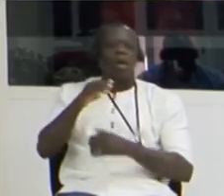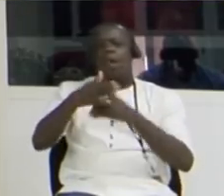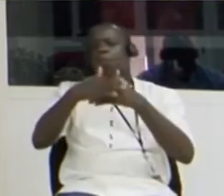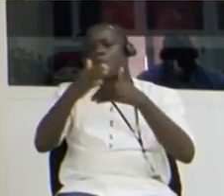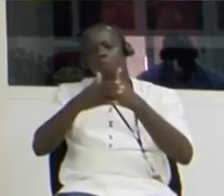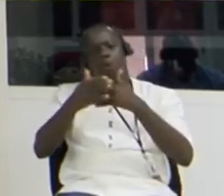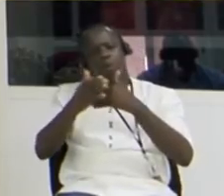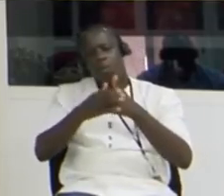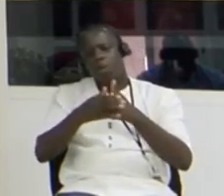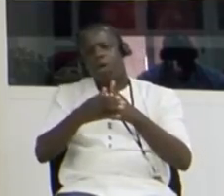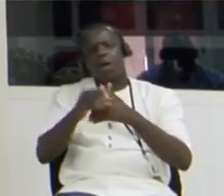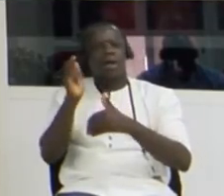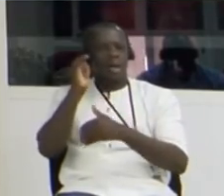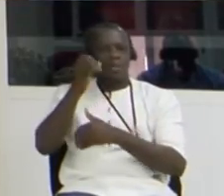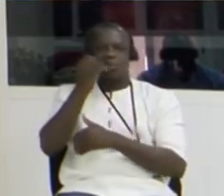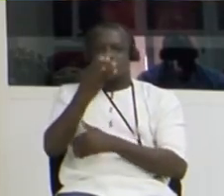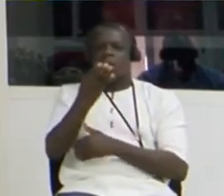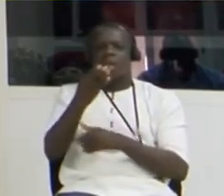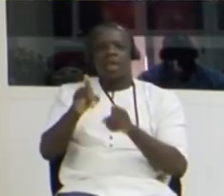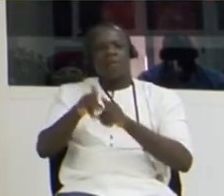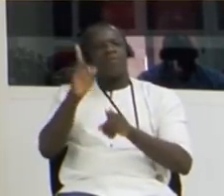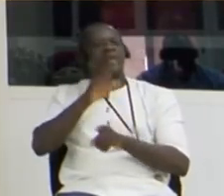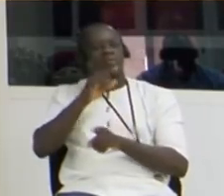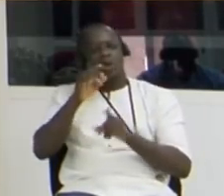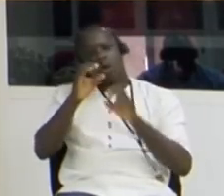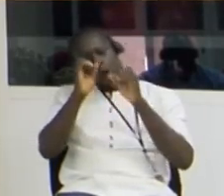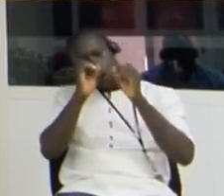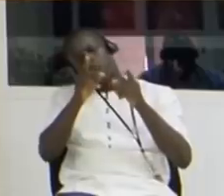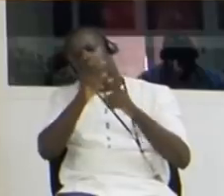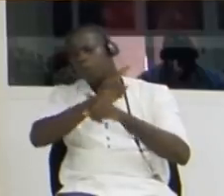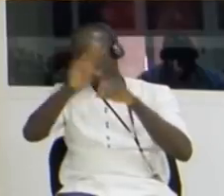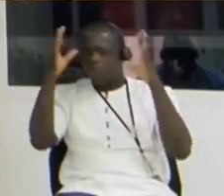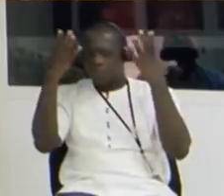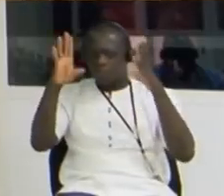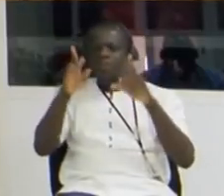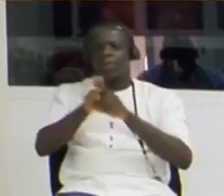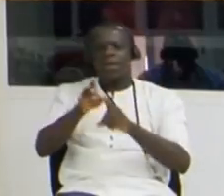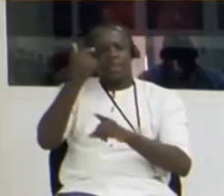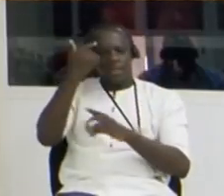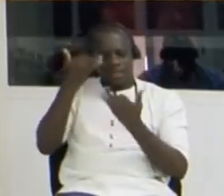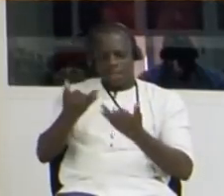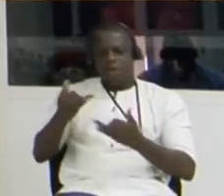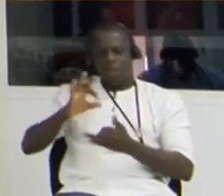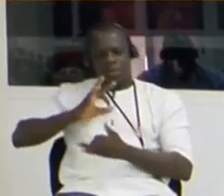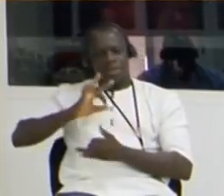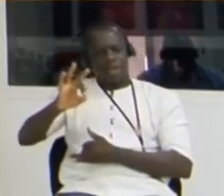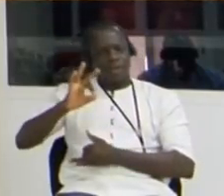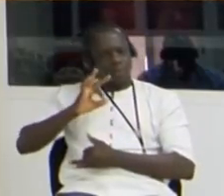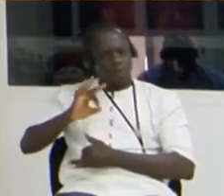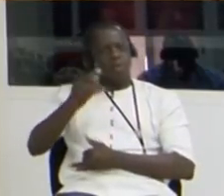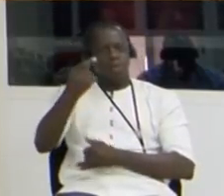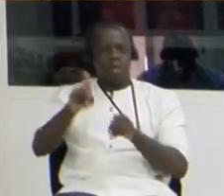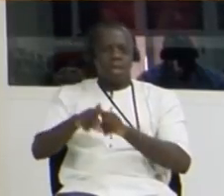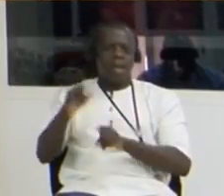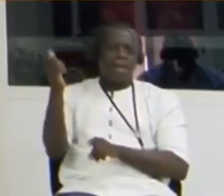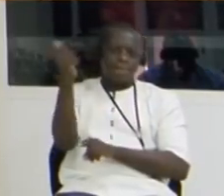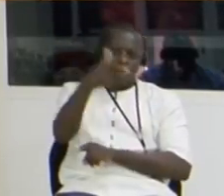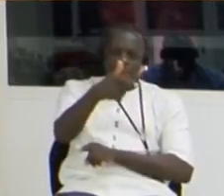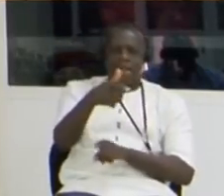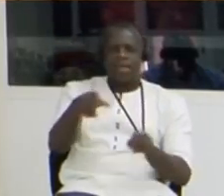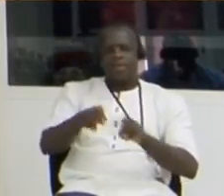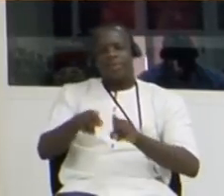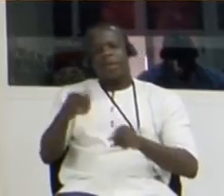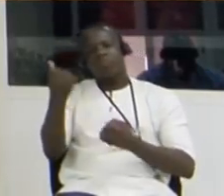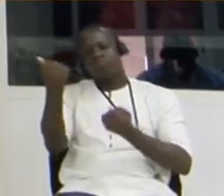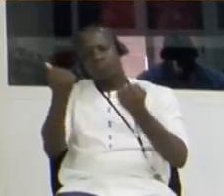okay, and then after that, transport will be provided for them, and they will be accompanied